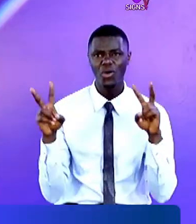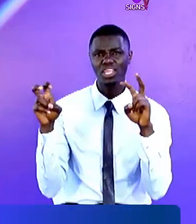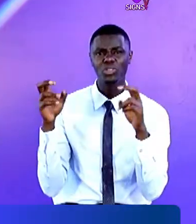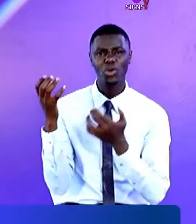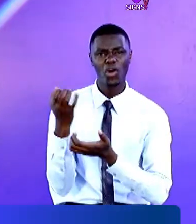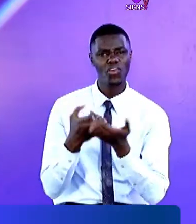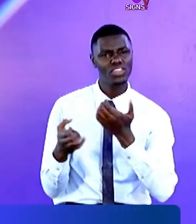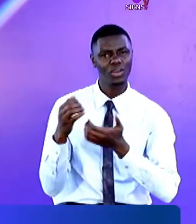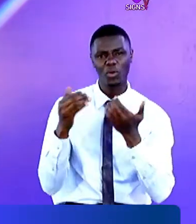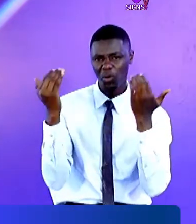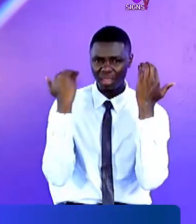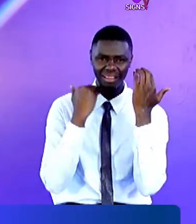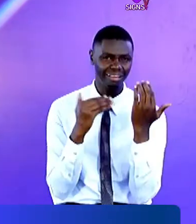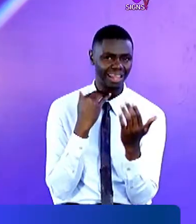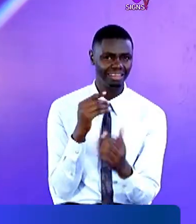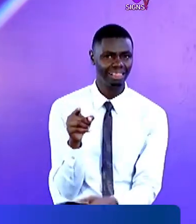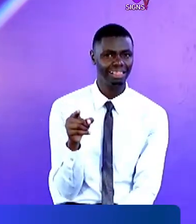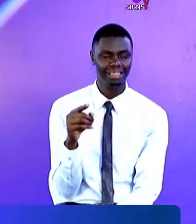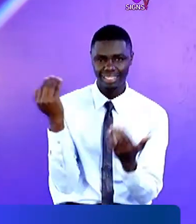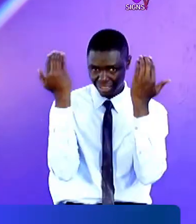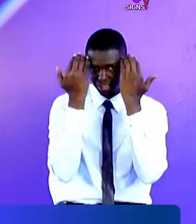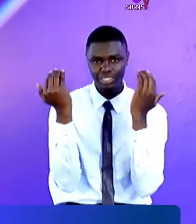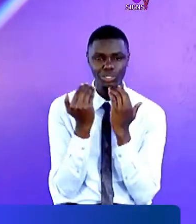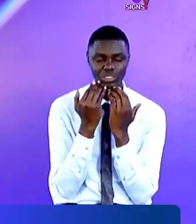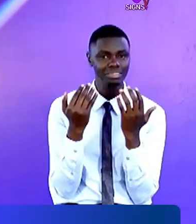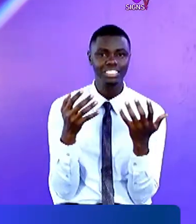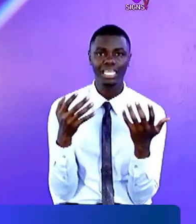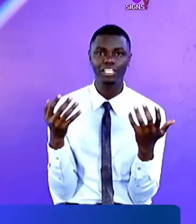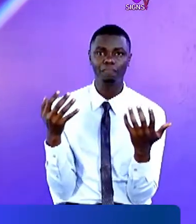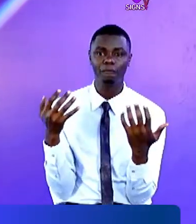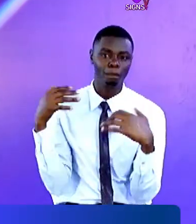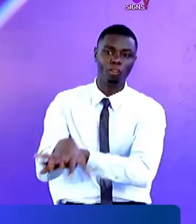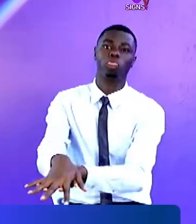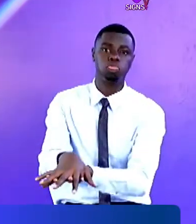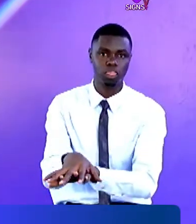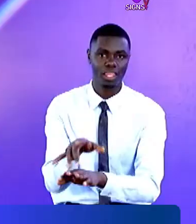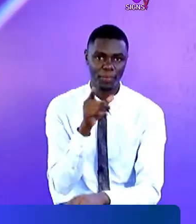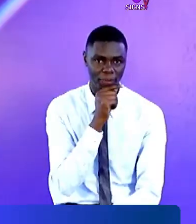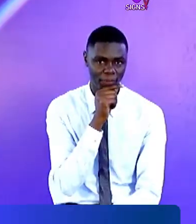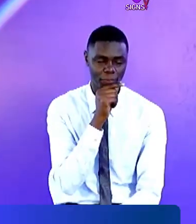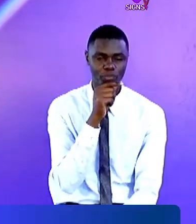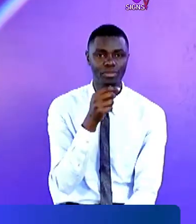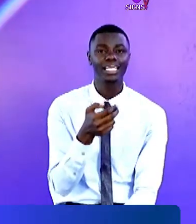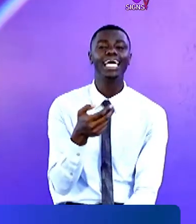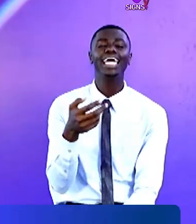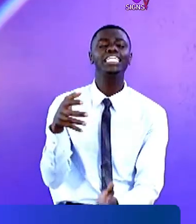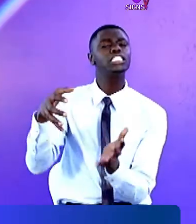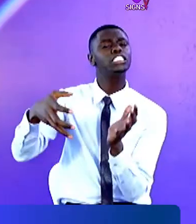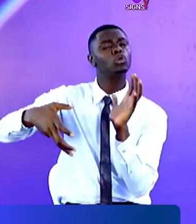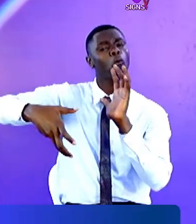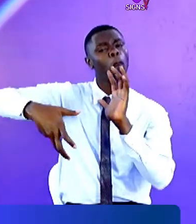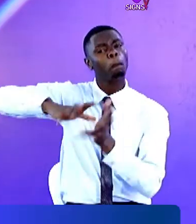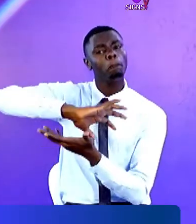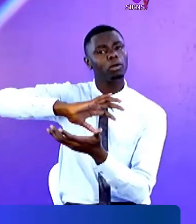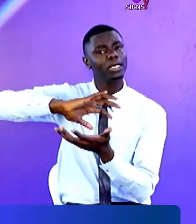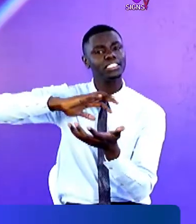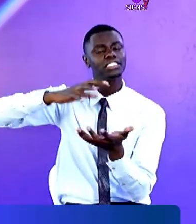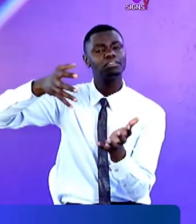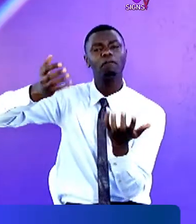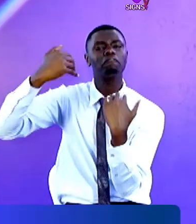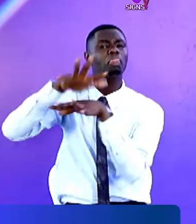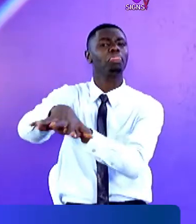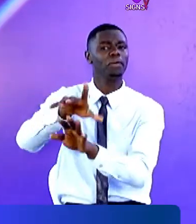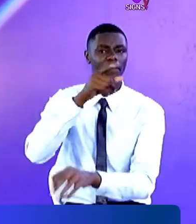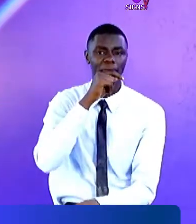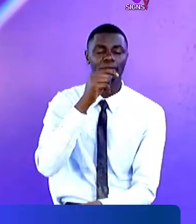economic crimes, judiciary is completely in it. And it is highly compromised. So I can tell Kenyans that